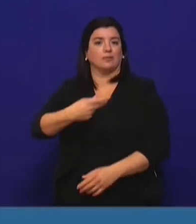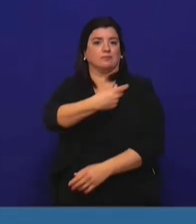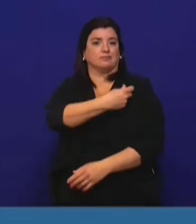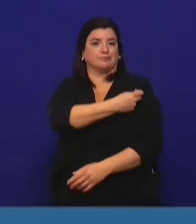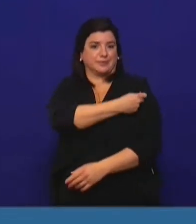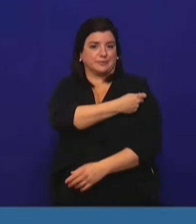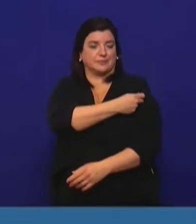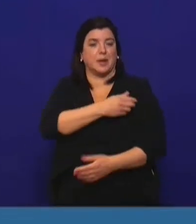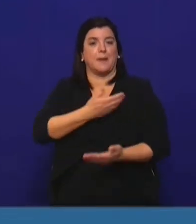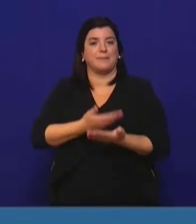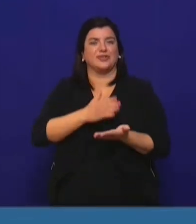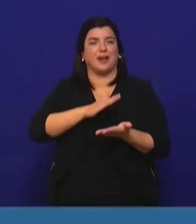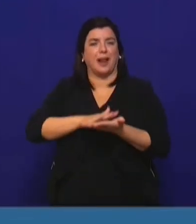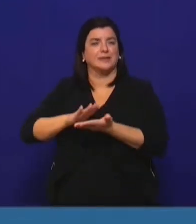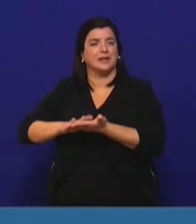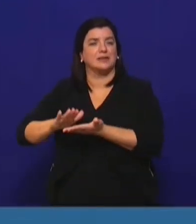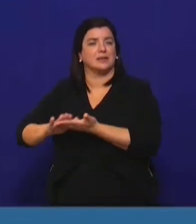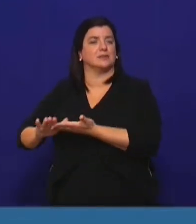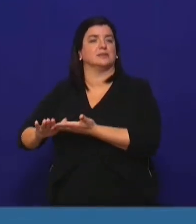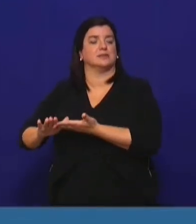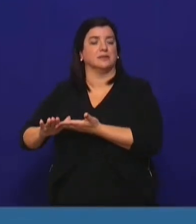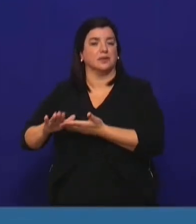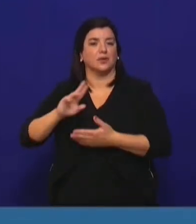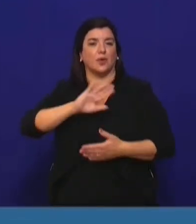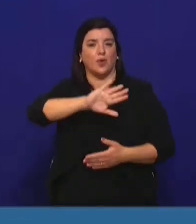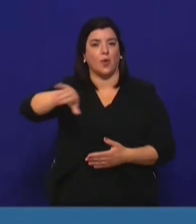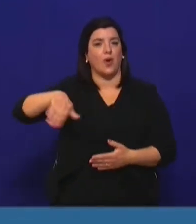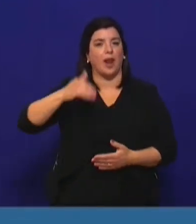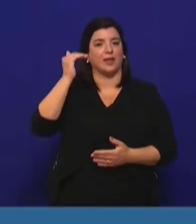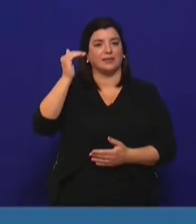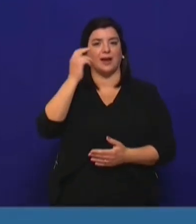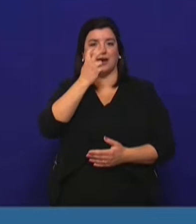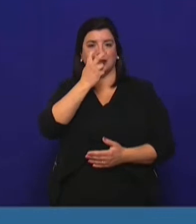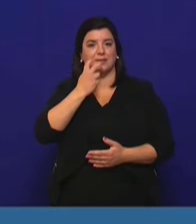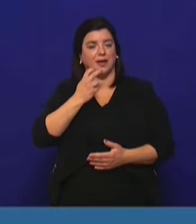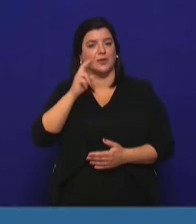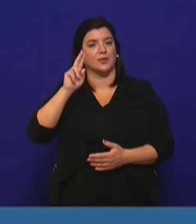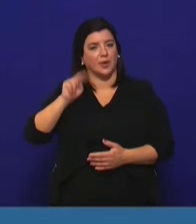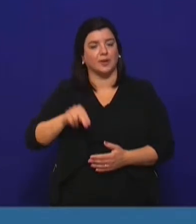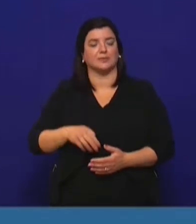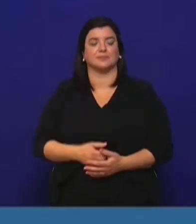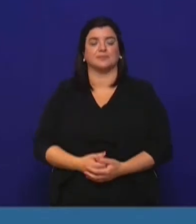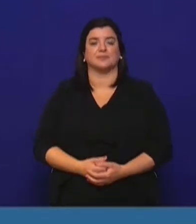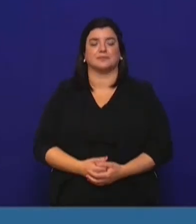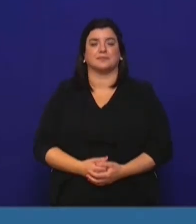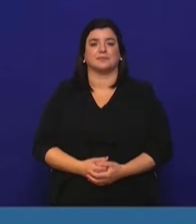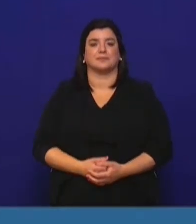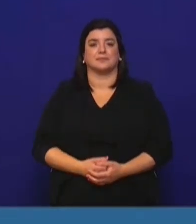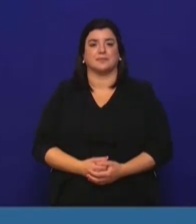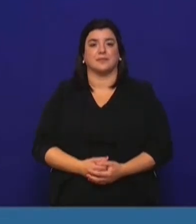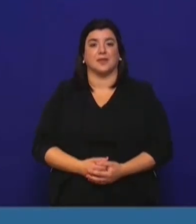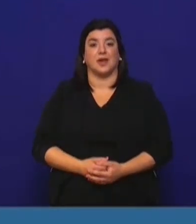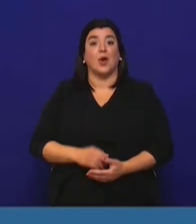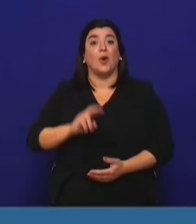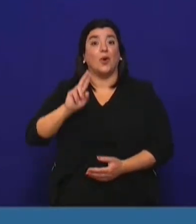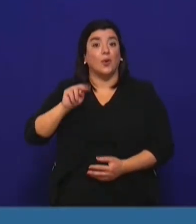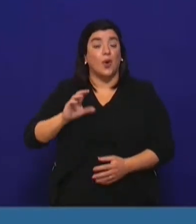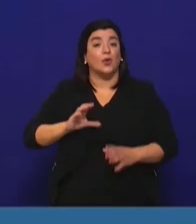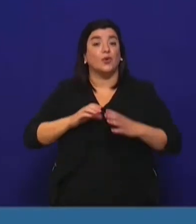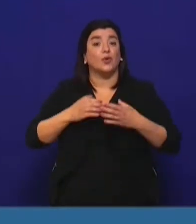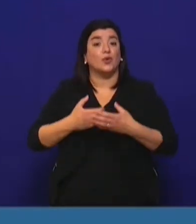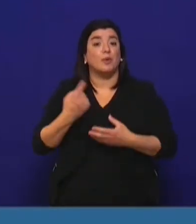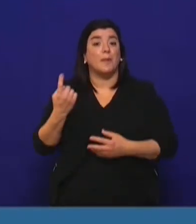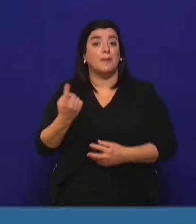nkunu qegħdin ukoll nikkaverjaw dawn id-djar tal-anzjani kollha wkoll. Anka dawk l-anzjani li huma